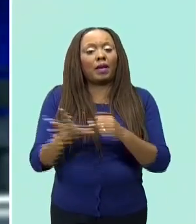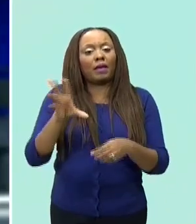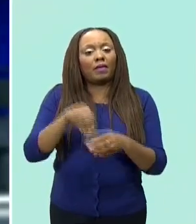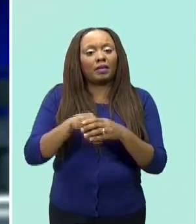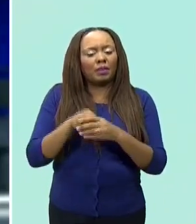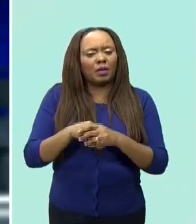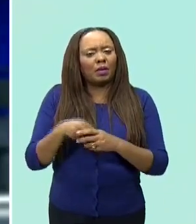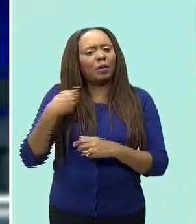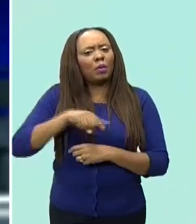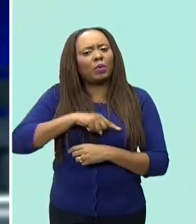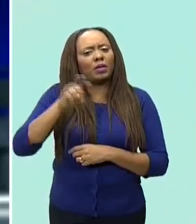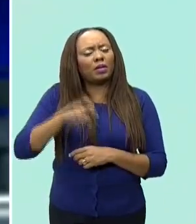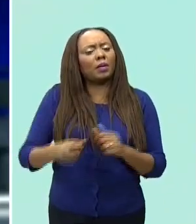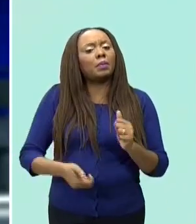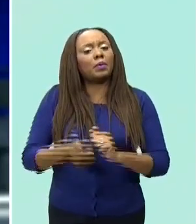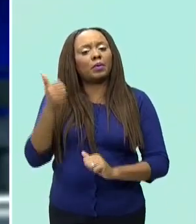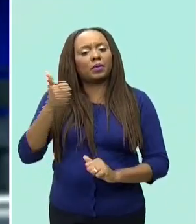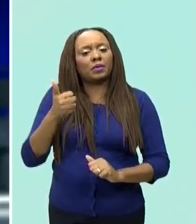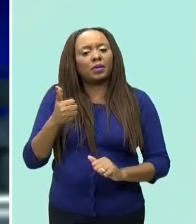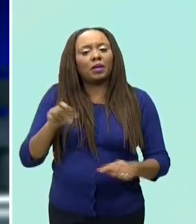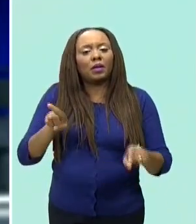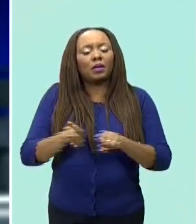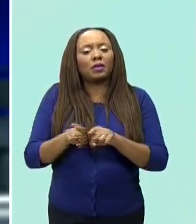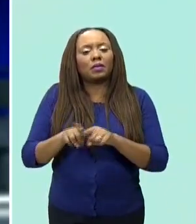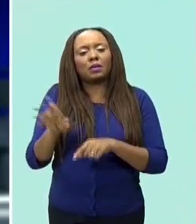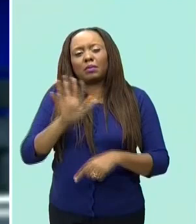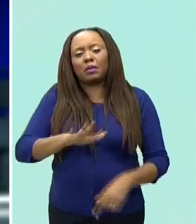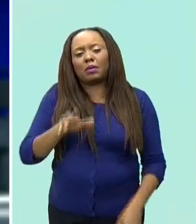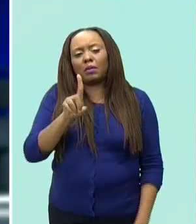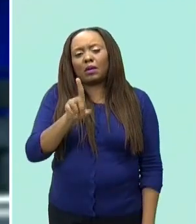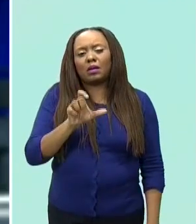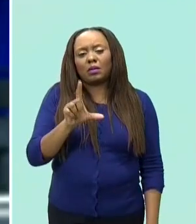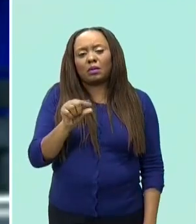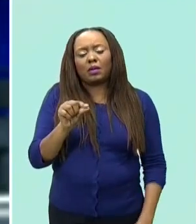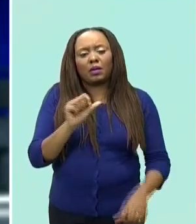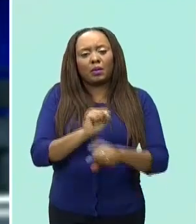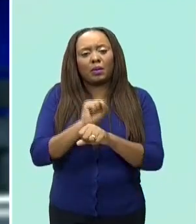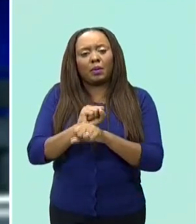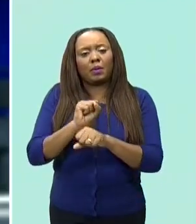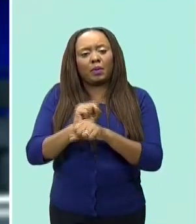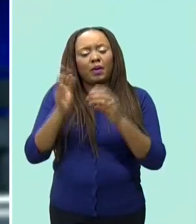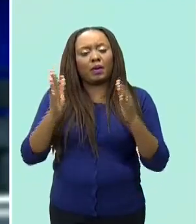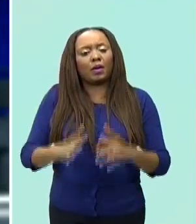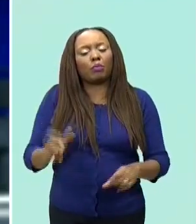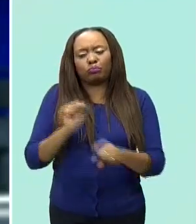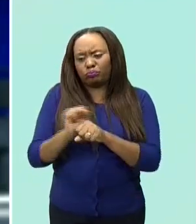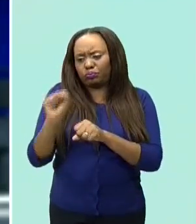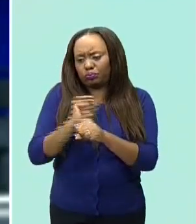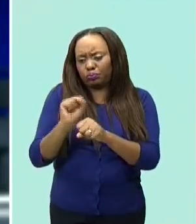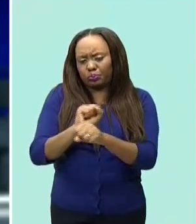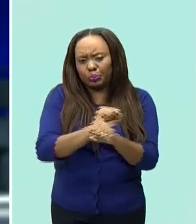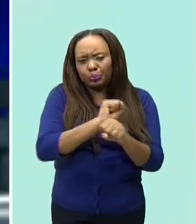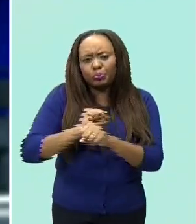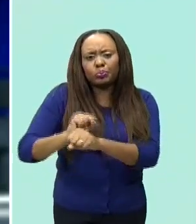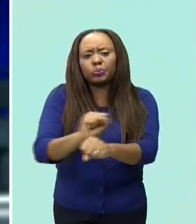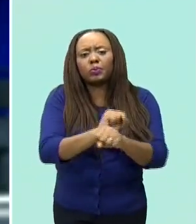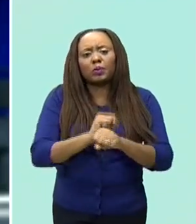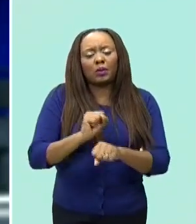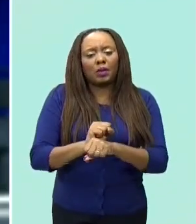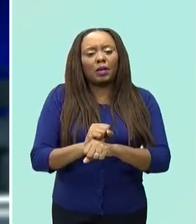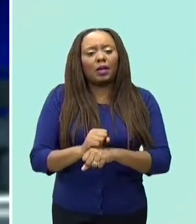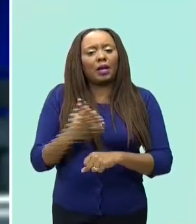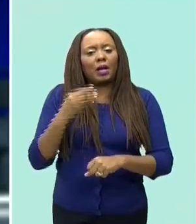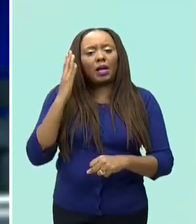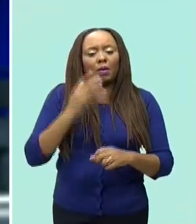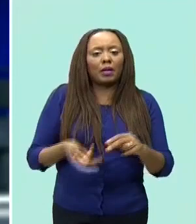country needs it most. And I should note that at present there are approximately 120 workers on that site, and the on-site workforce